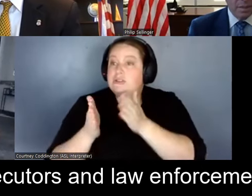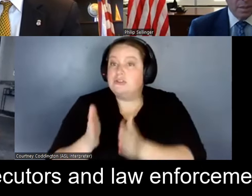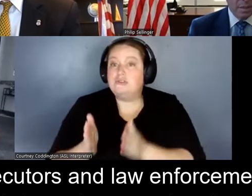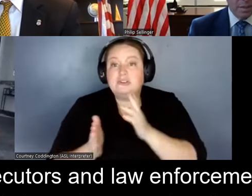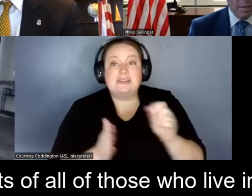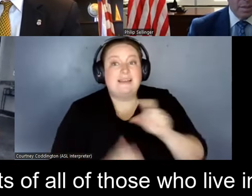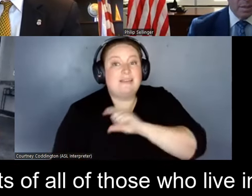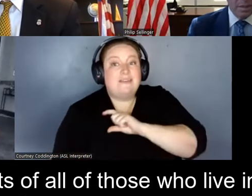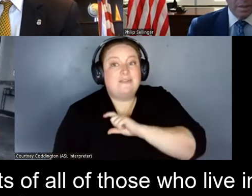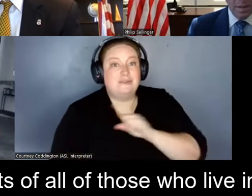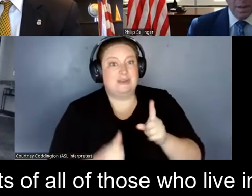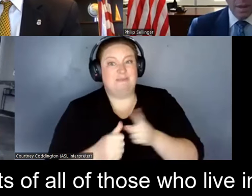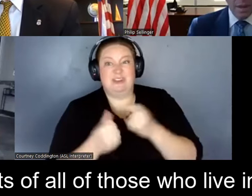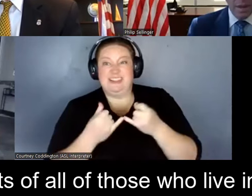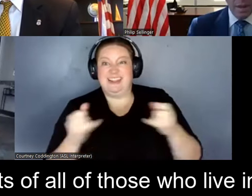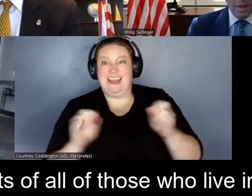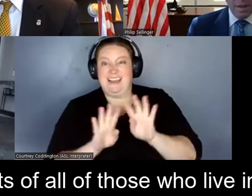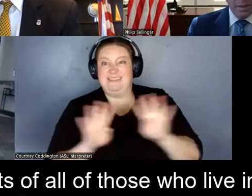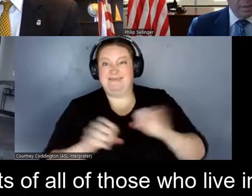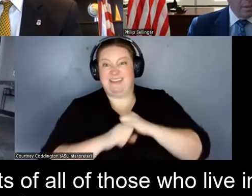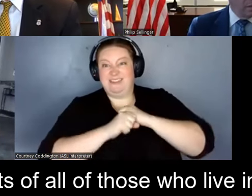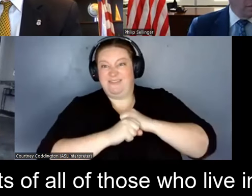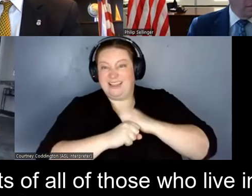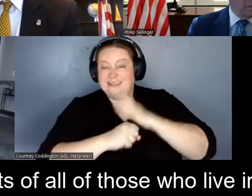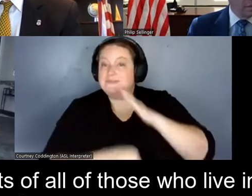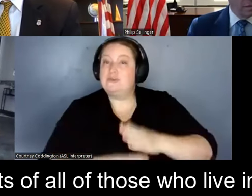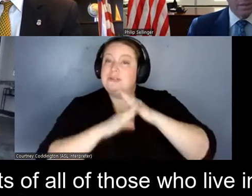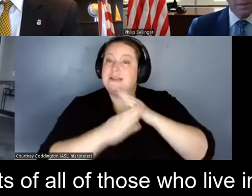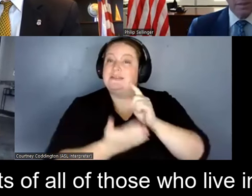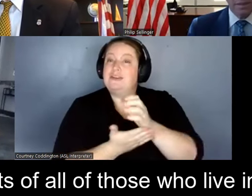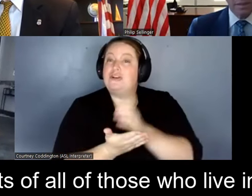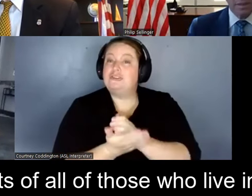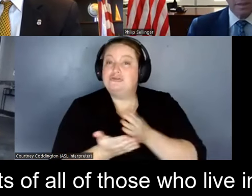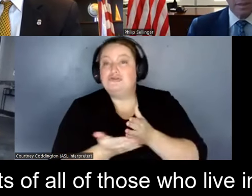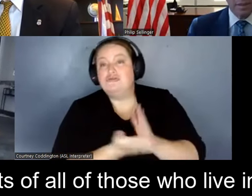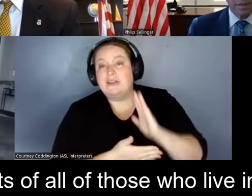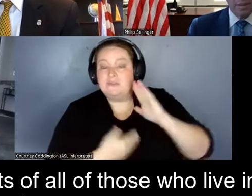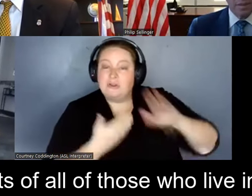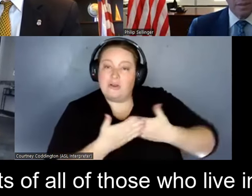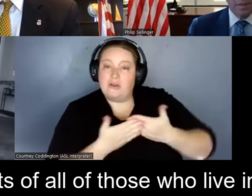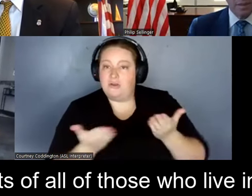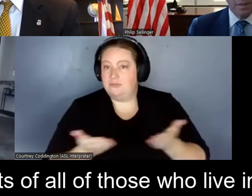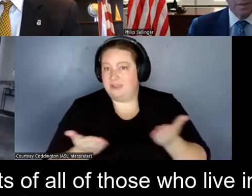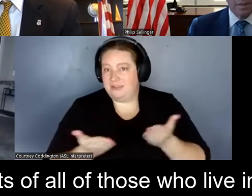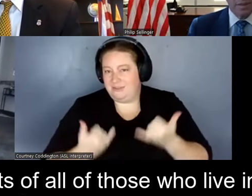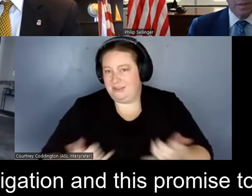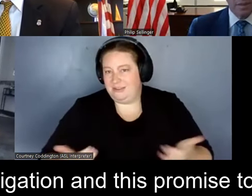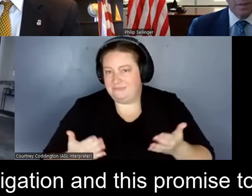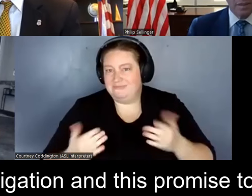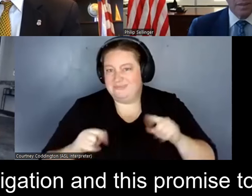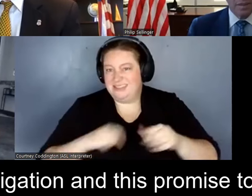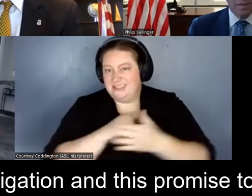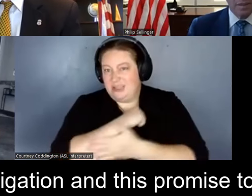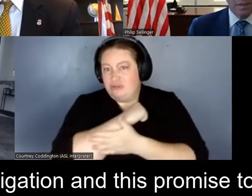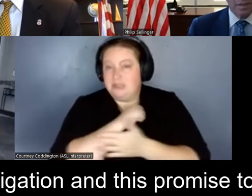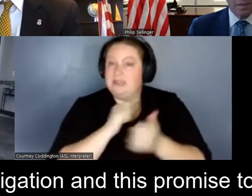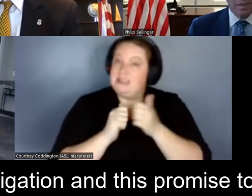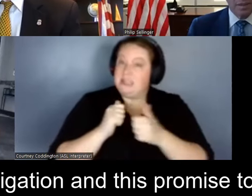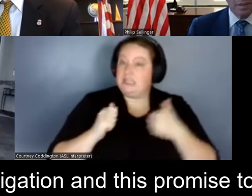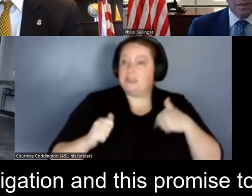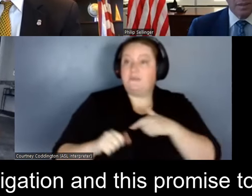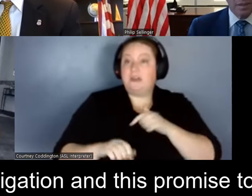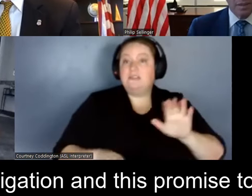in protecting the constitutional rights of all those who live in this country. Each of us has taken an oath to carry out